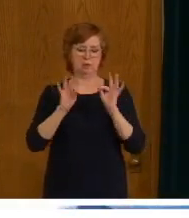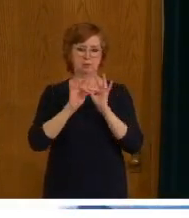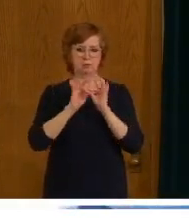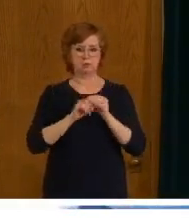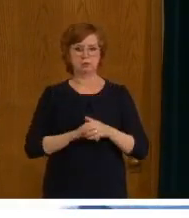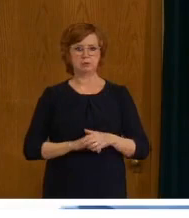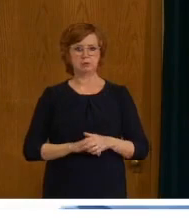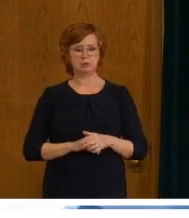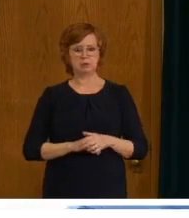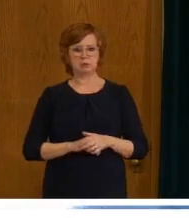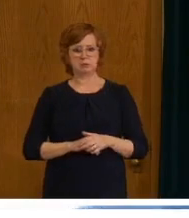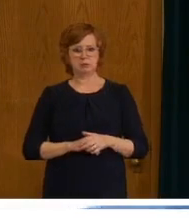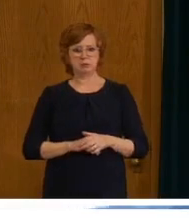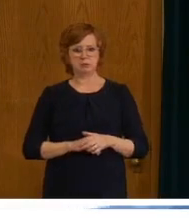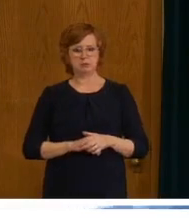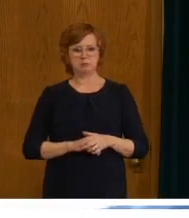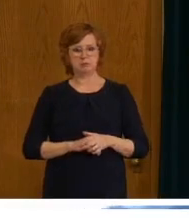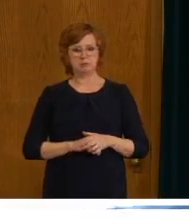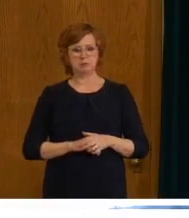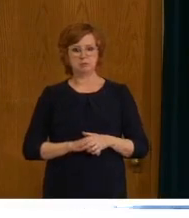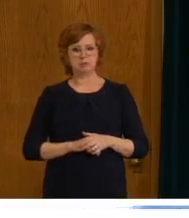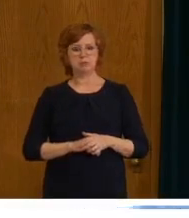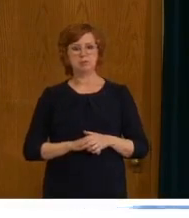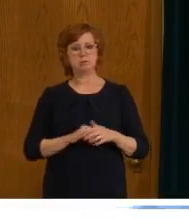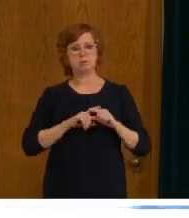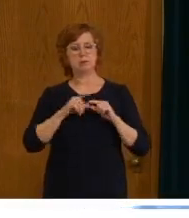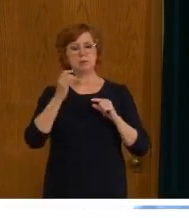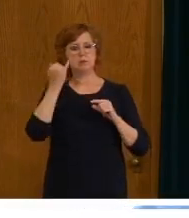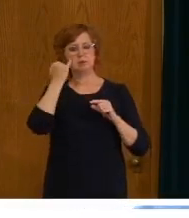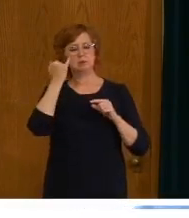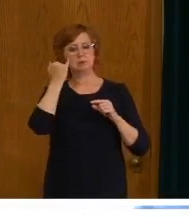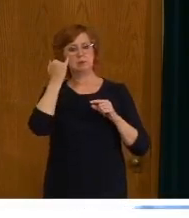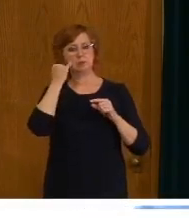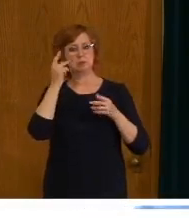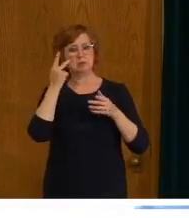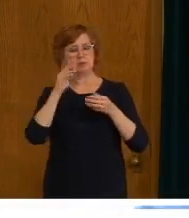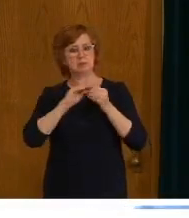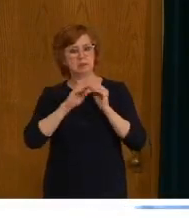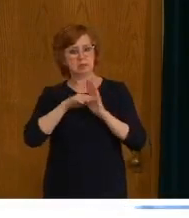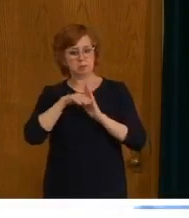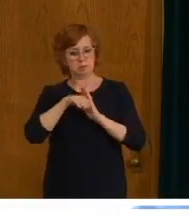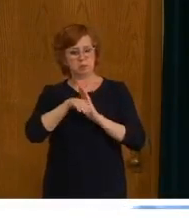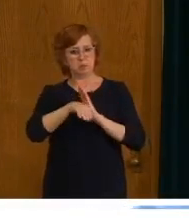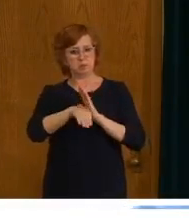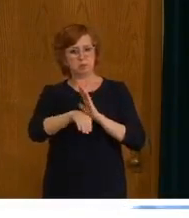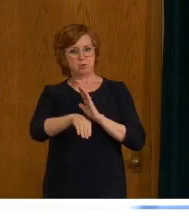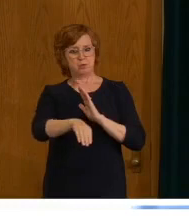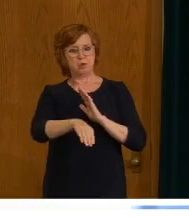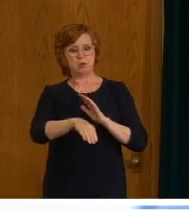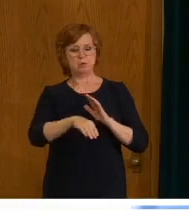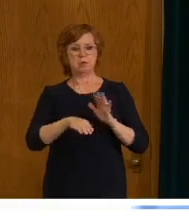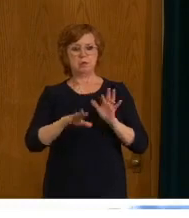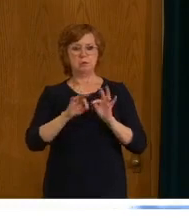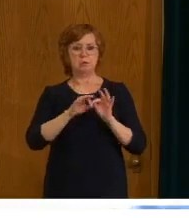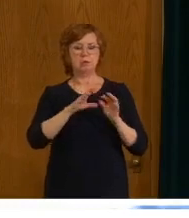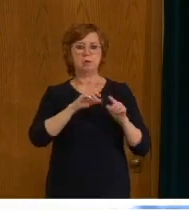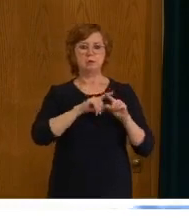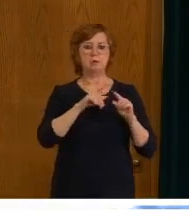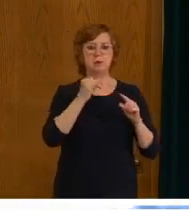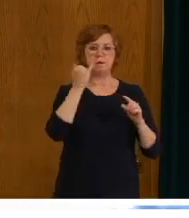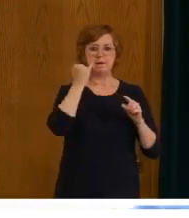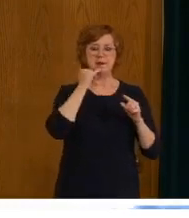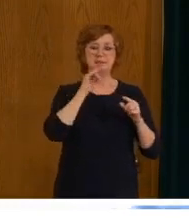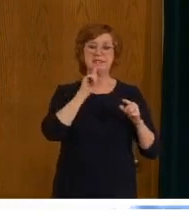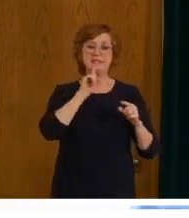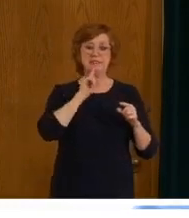below a certain level, the test positive comes up because only people who have severe illnesses get tested. So,